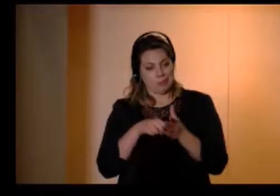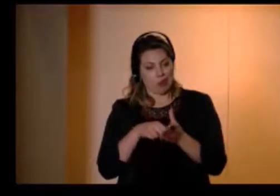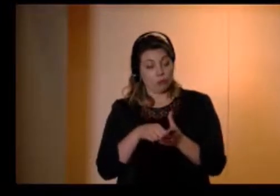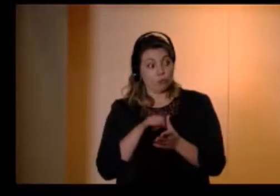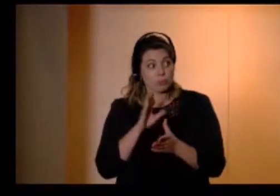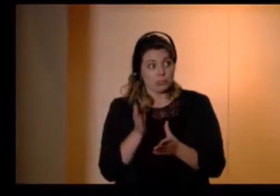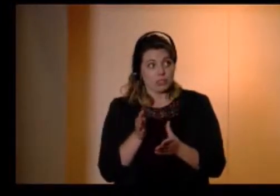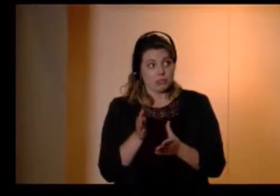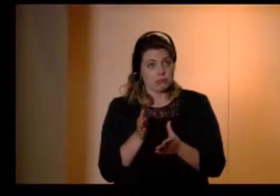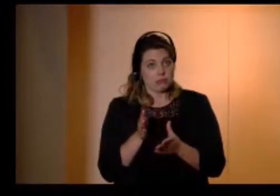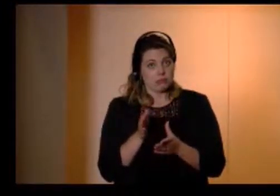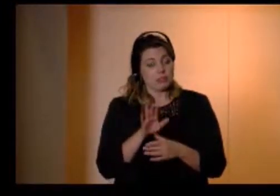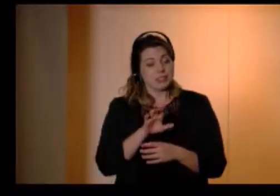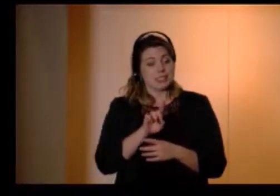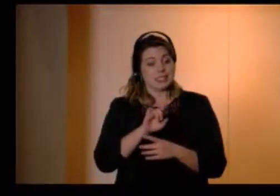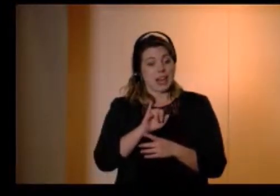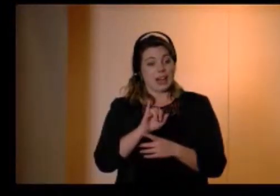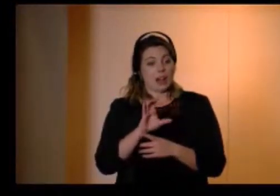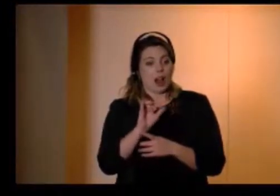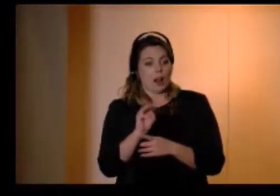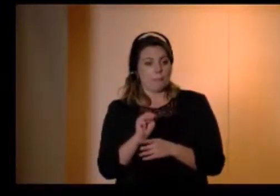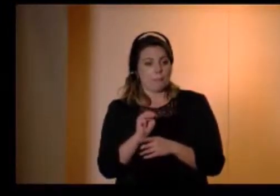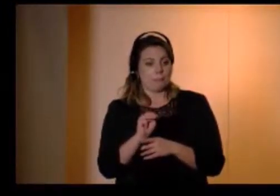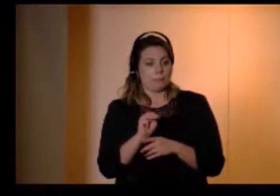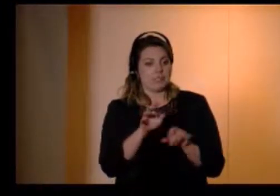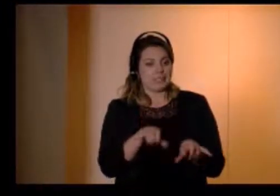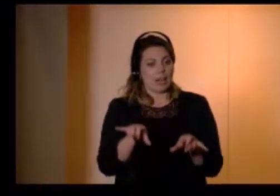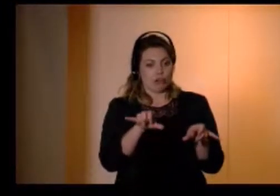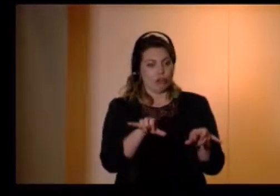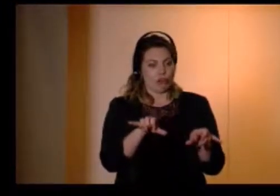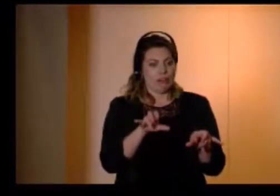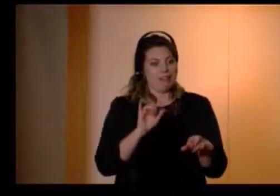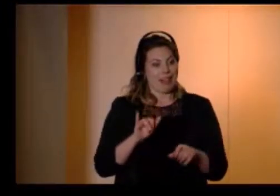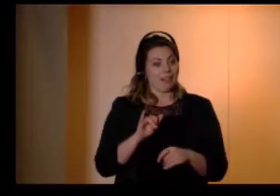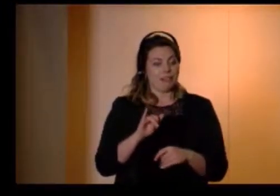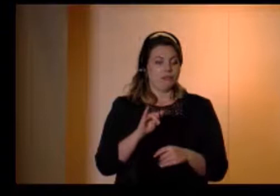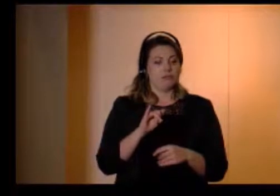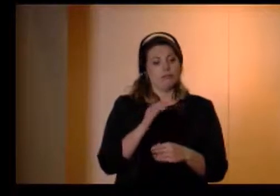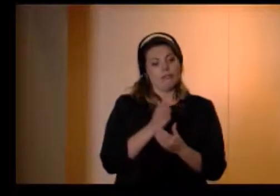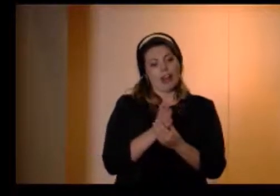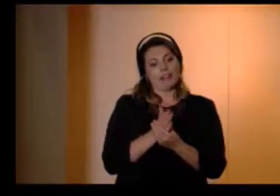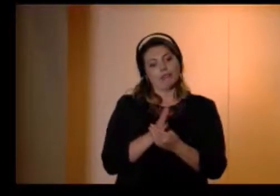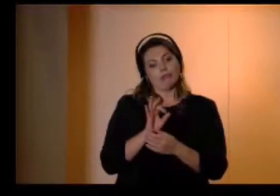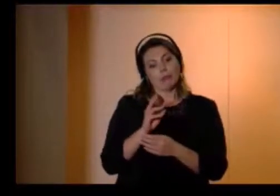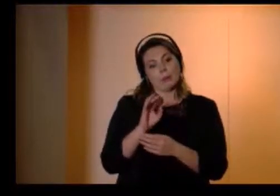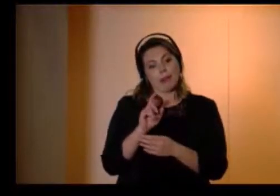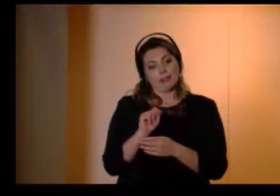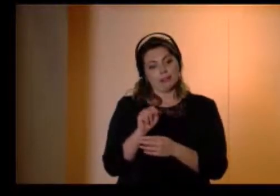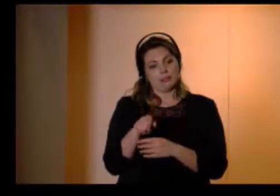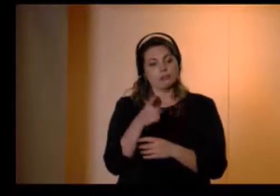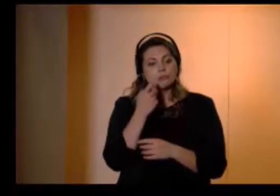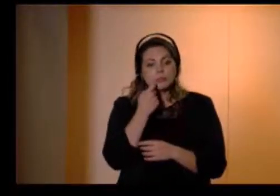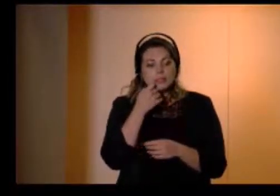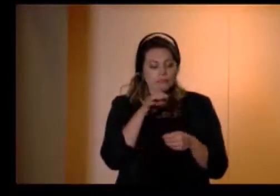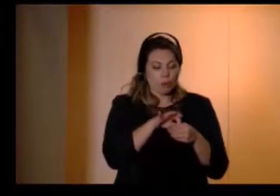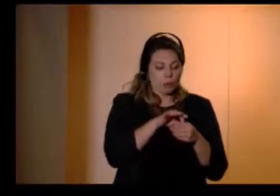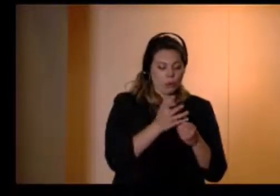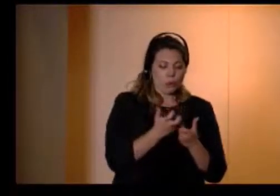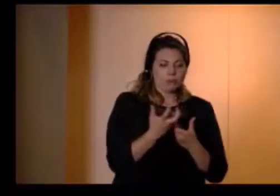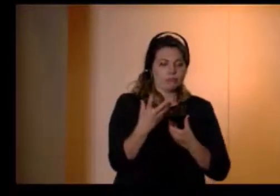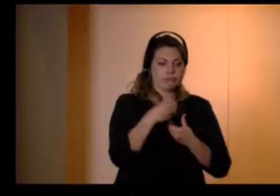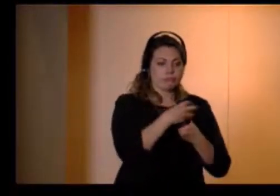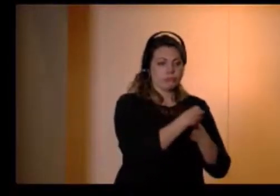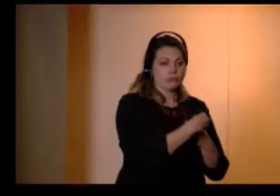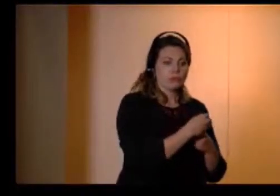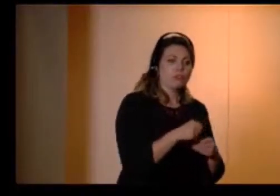the DICOM standard, that file format. They've just now voted to incorporate a couple different 3D